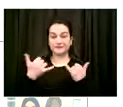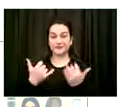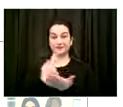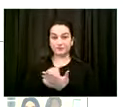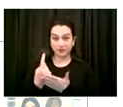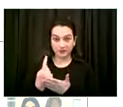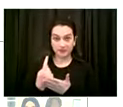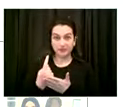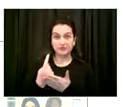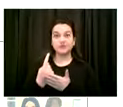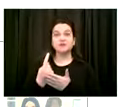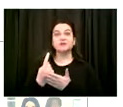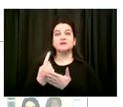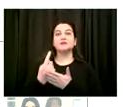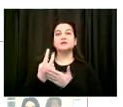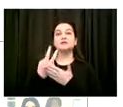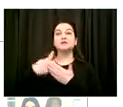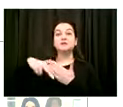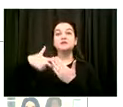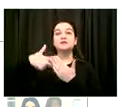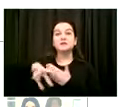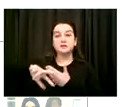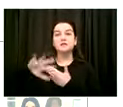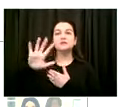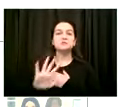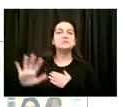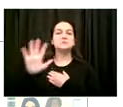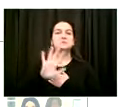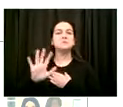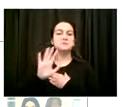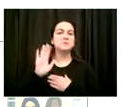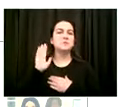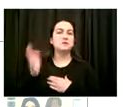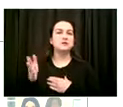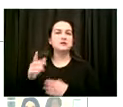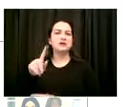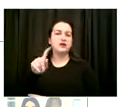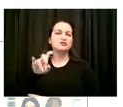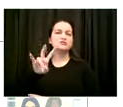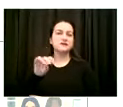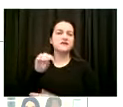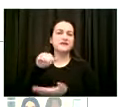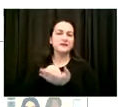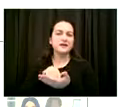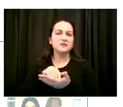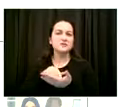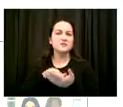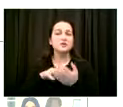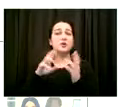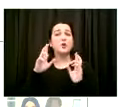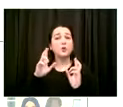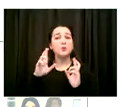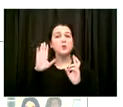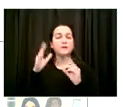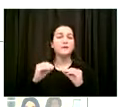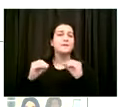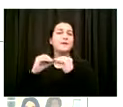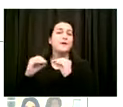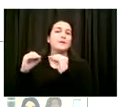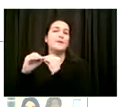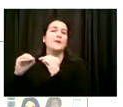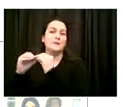will modestly increase through March, and hopefully by the end of March to April, based on what our